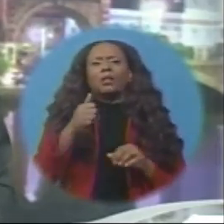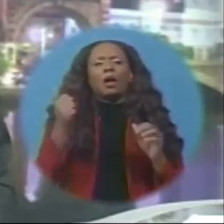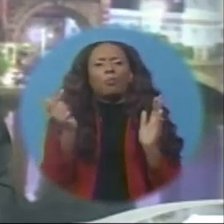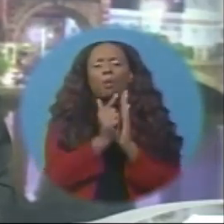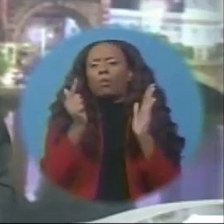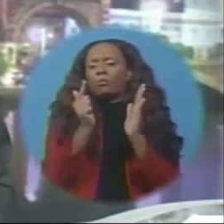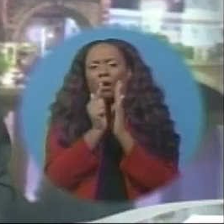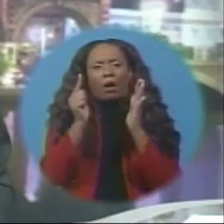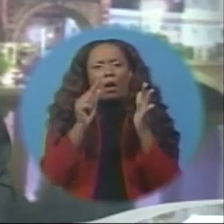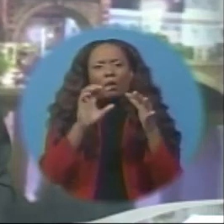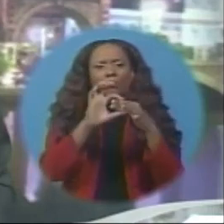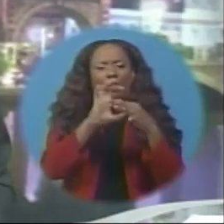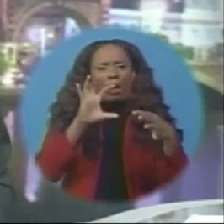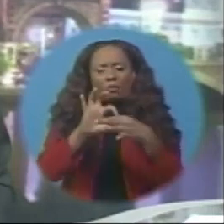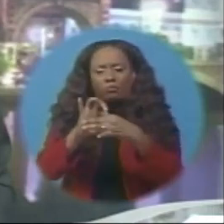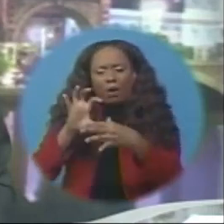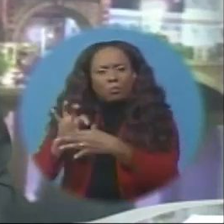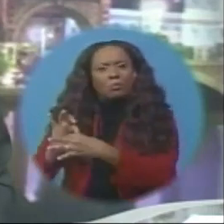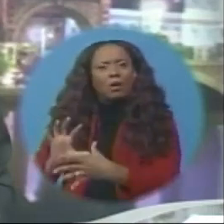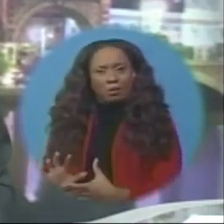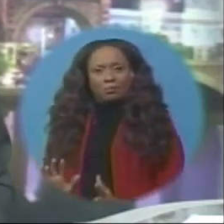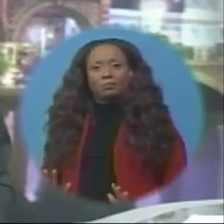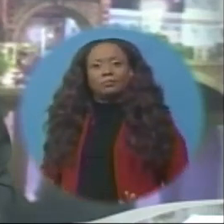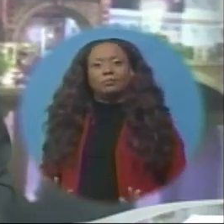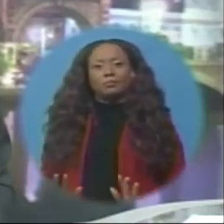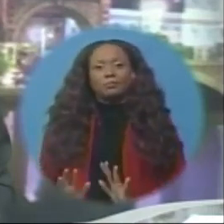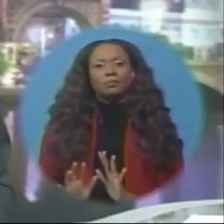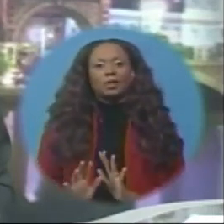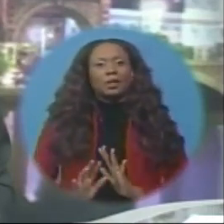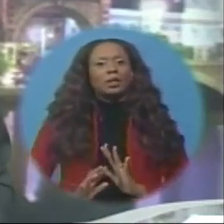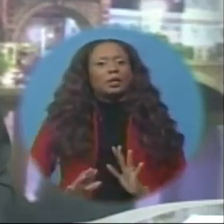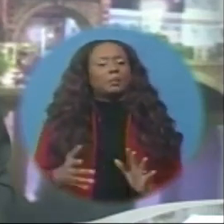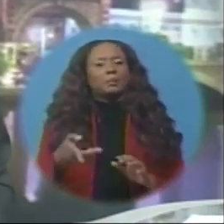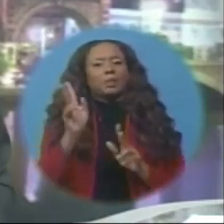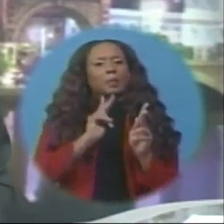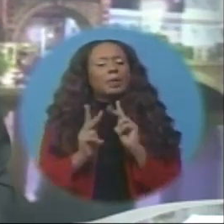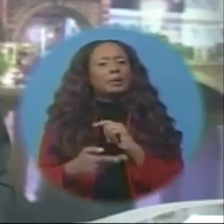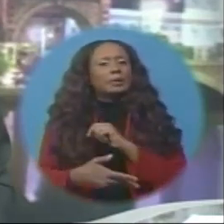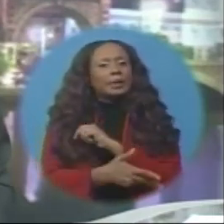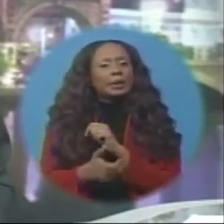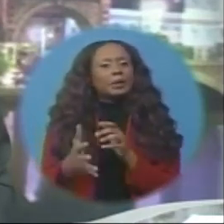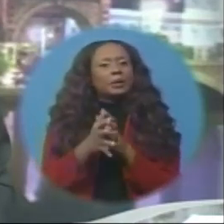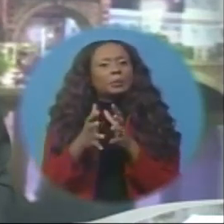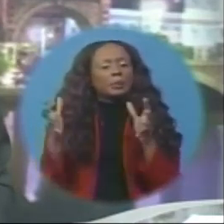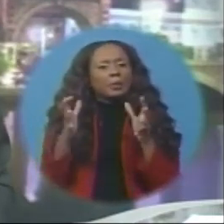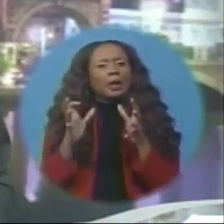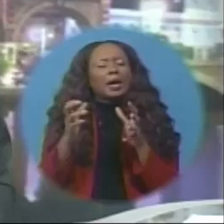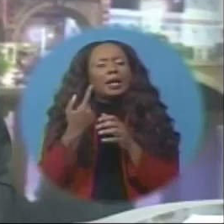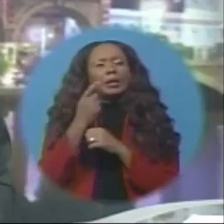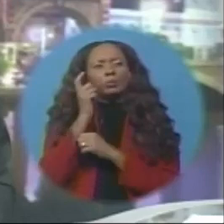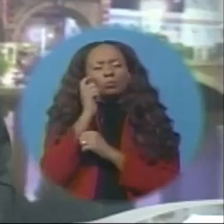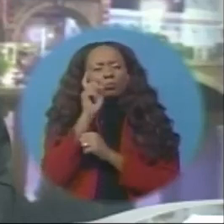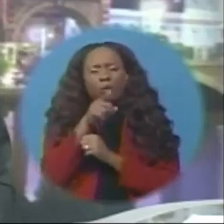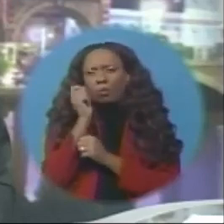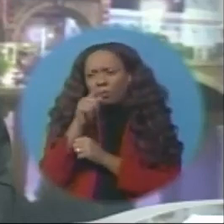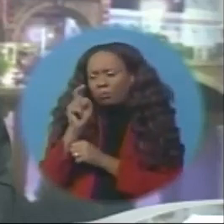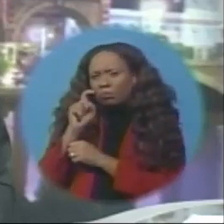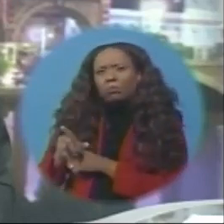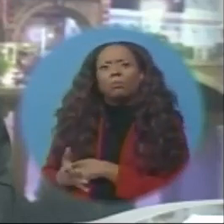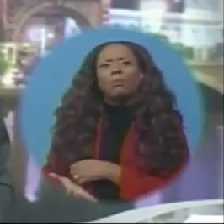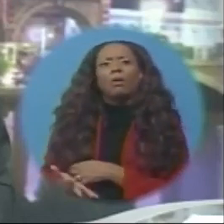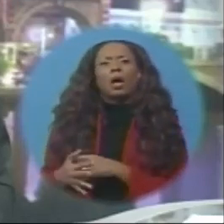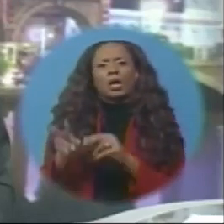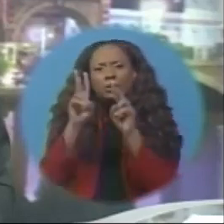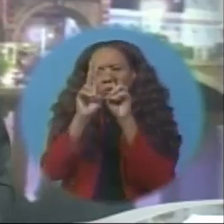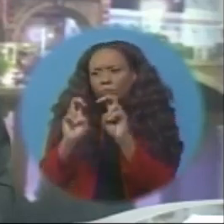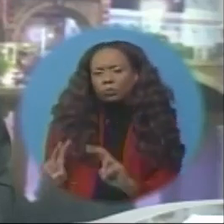removed. According to the Light and Power Company, it has been uncovering electricity theft through targeted operations, increased use of analytics